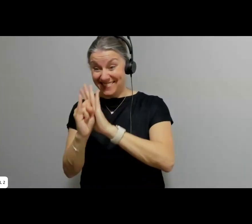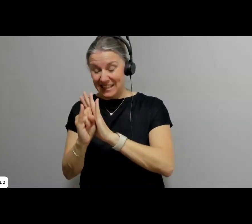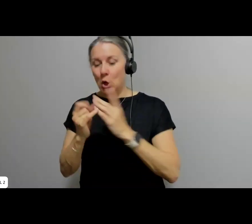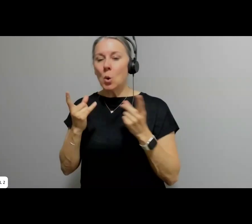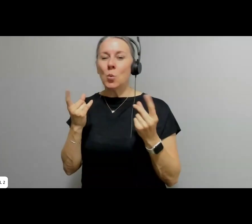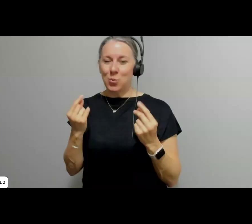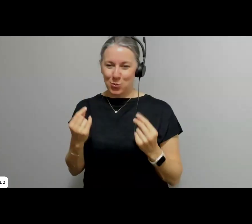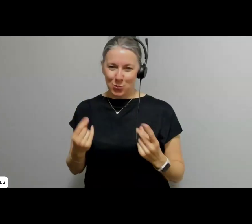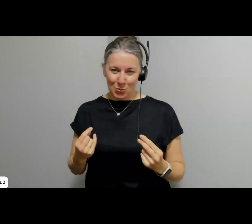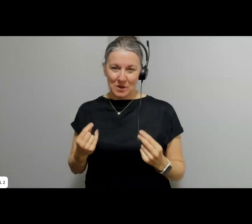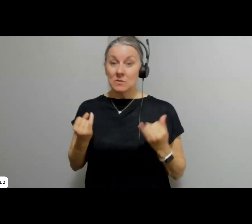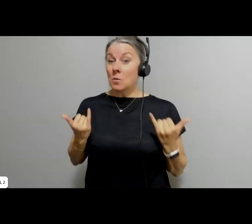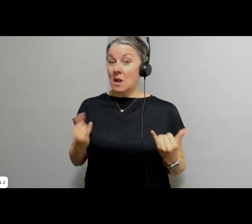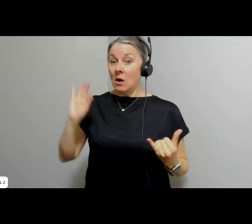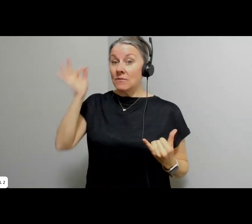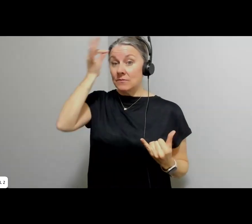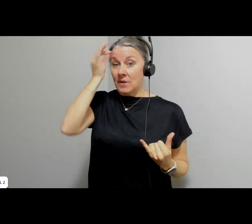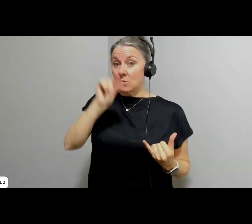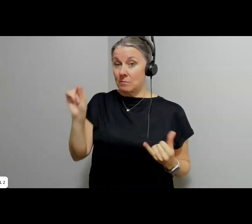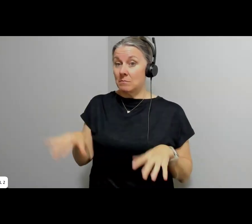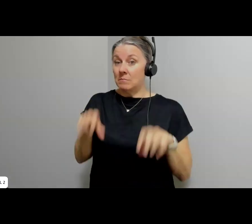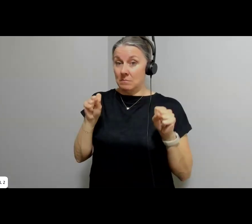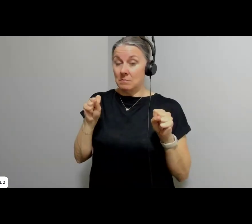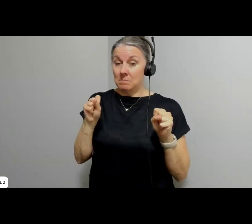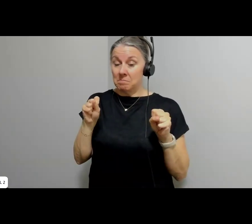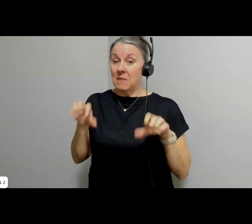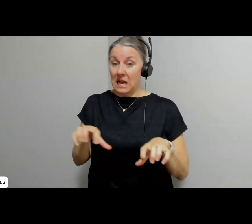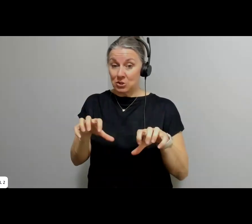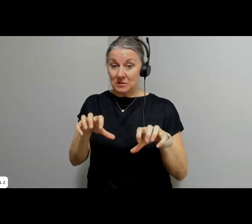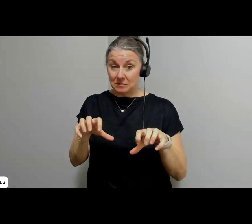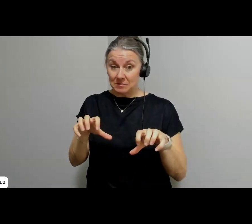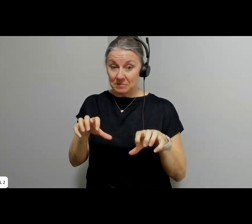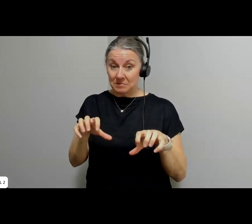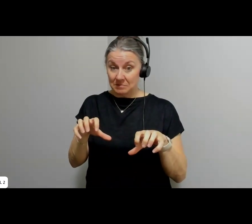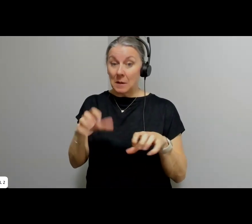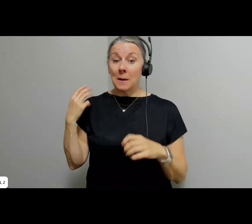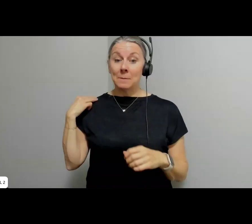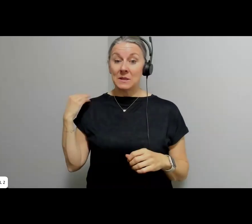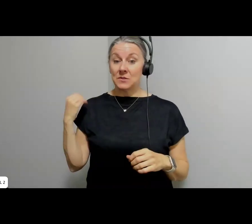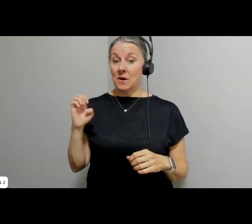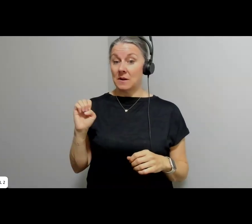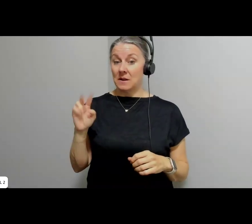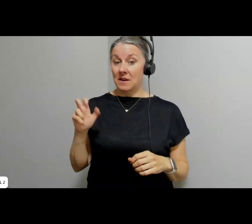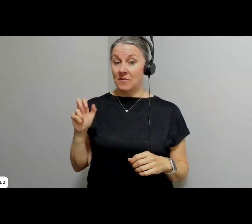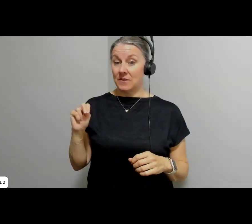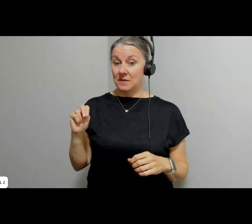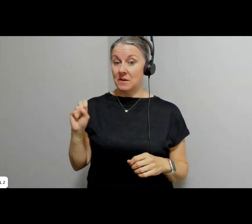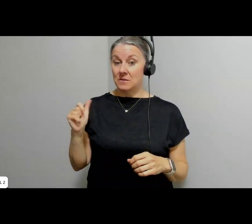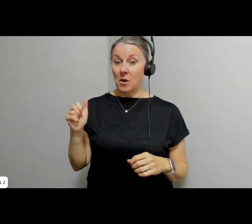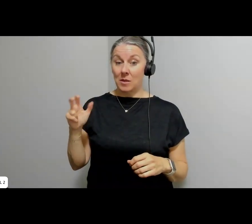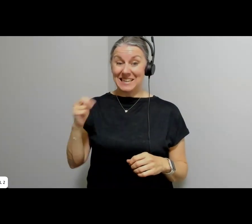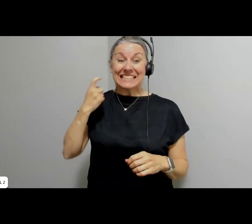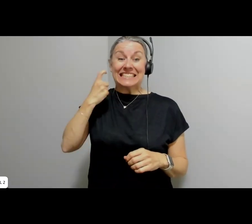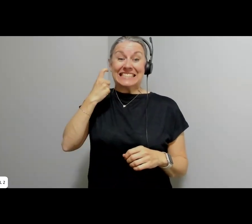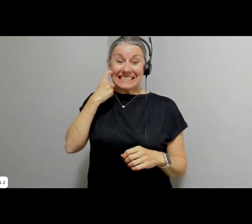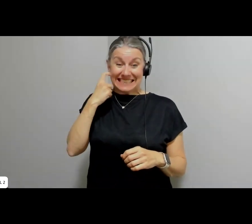that. And part of that is through Minister Evan Solomon, who recently announced the AI for All strategy. And